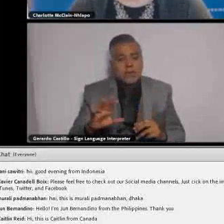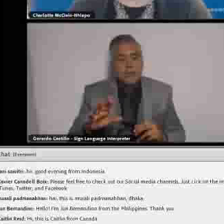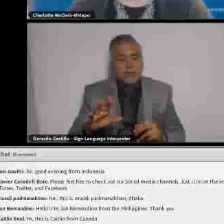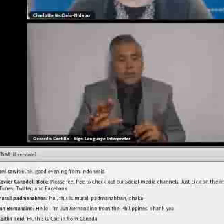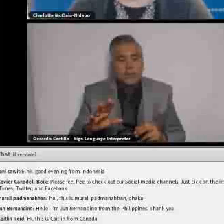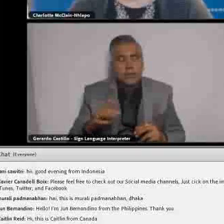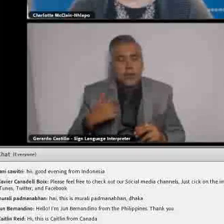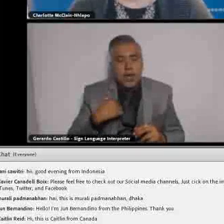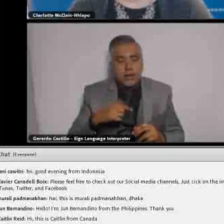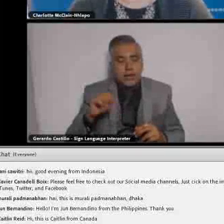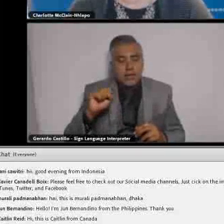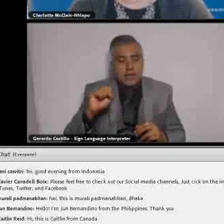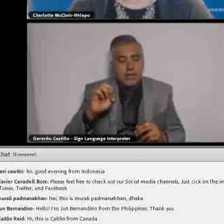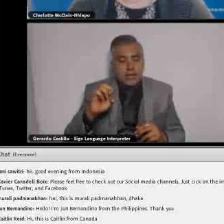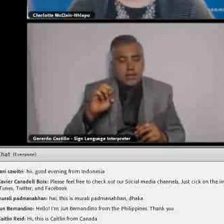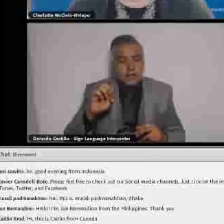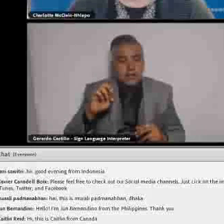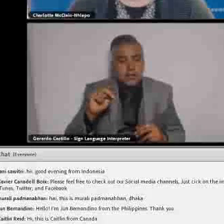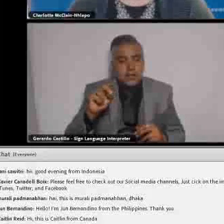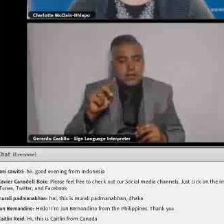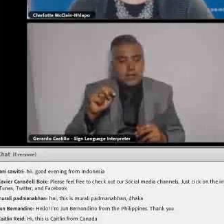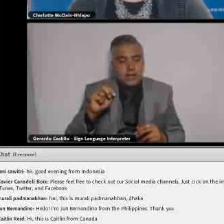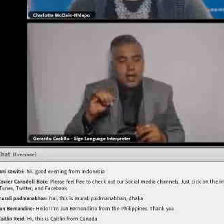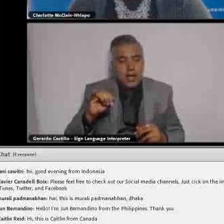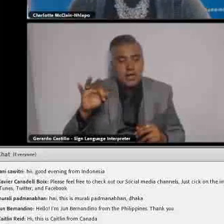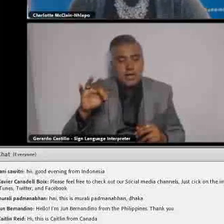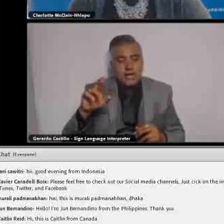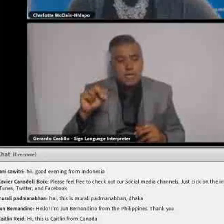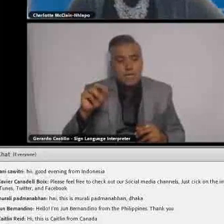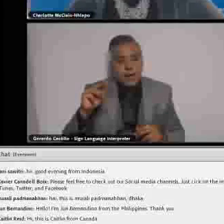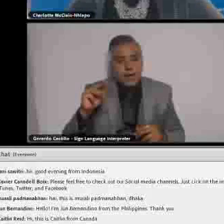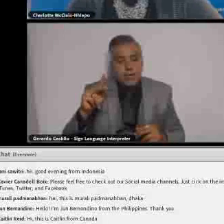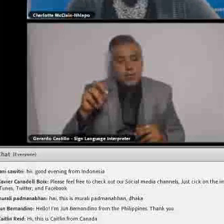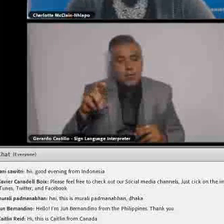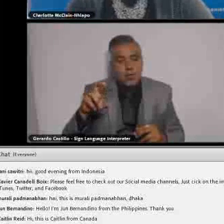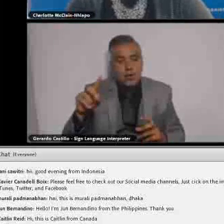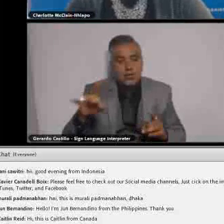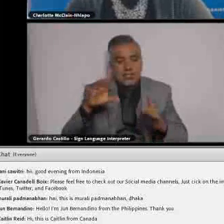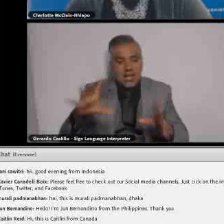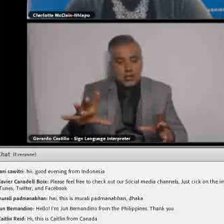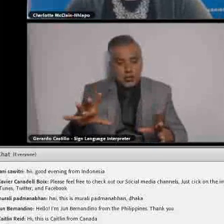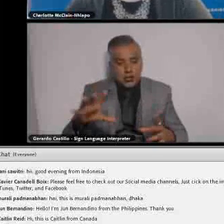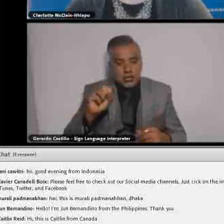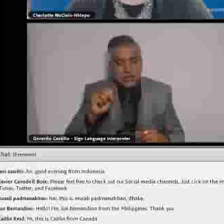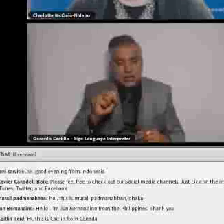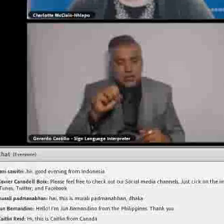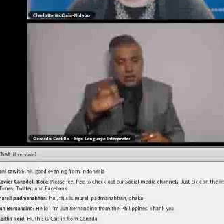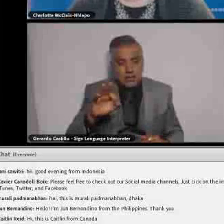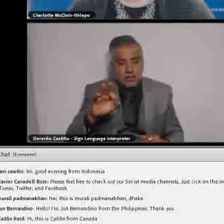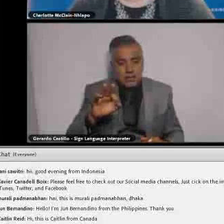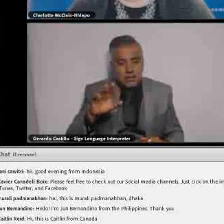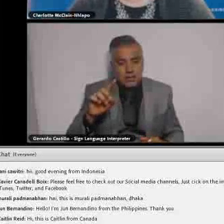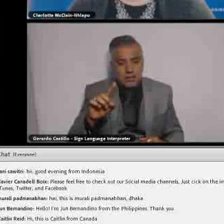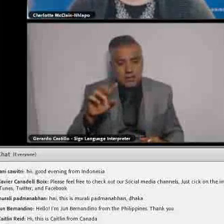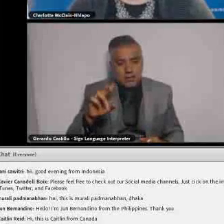Sendai Framework for Action for Disaster Risk Reduction, which was endorsed by parties last March.